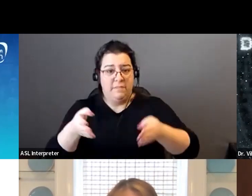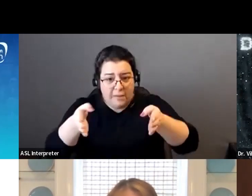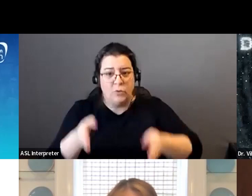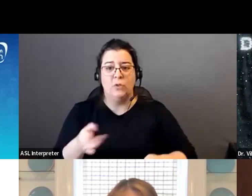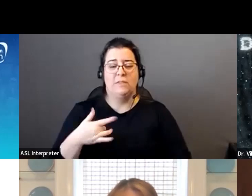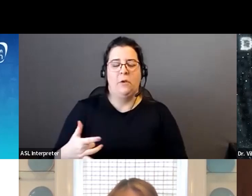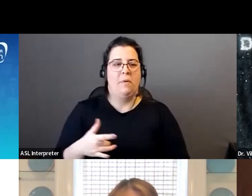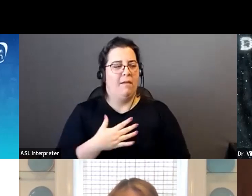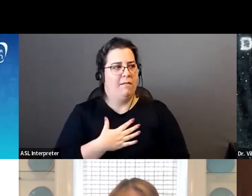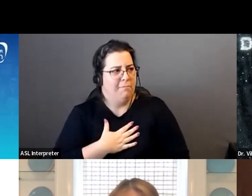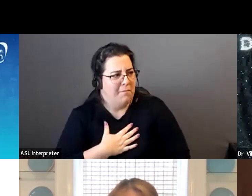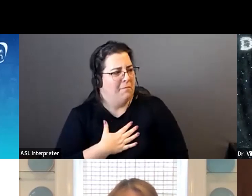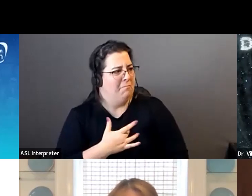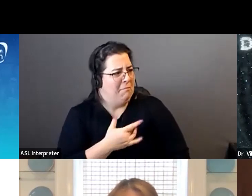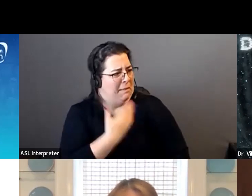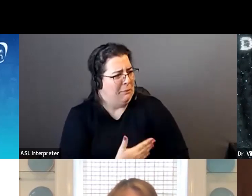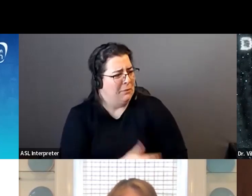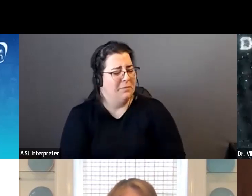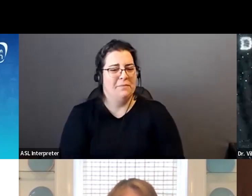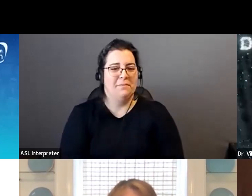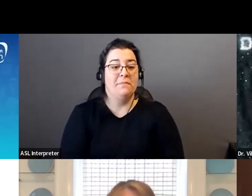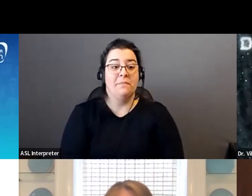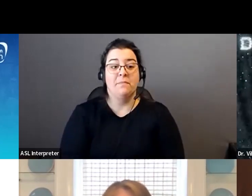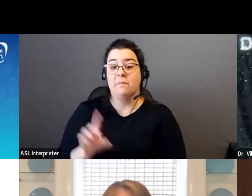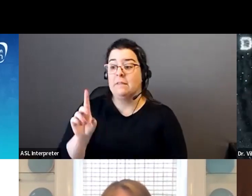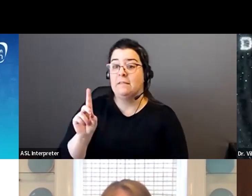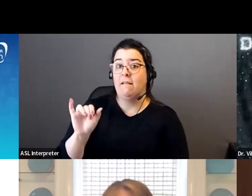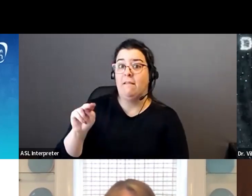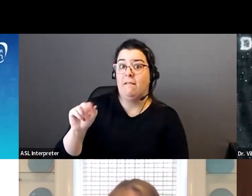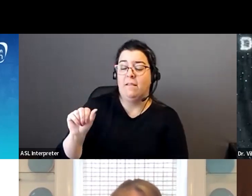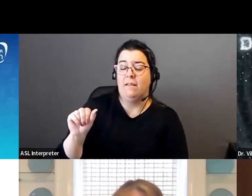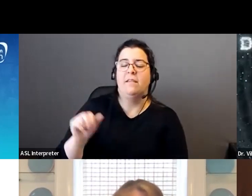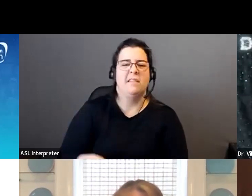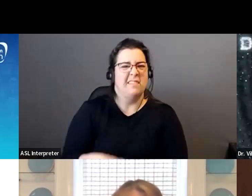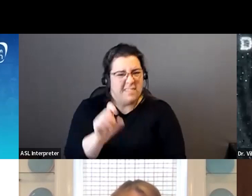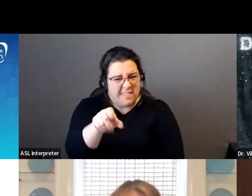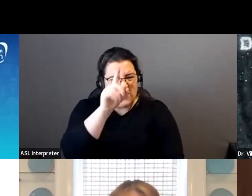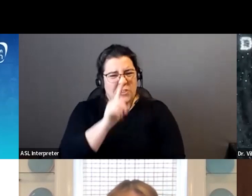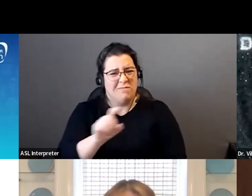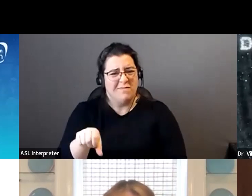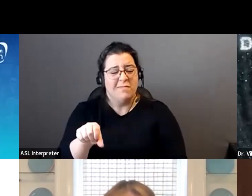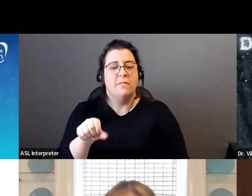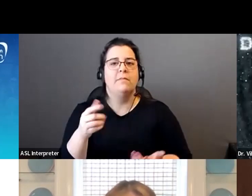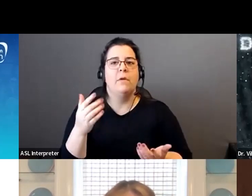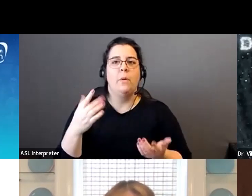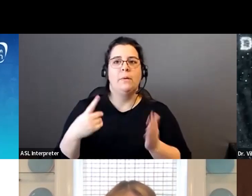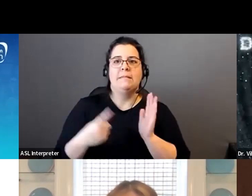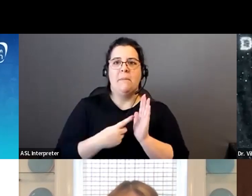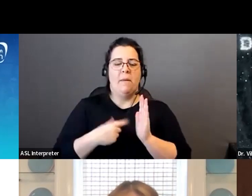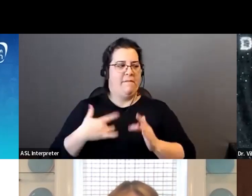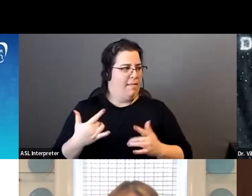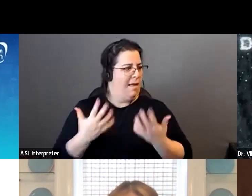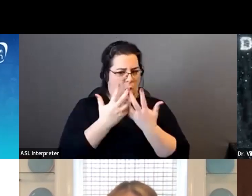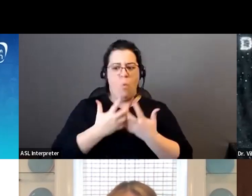much. They go ahead. Oh, I was just going to say, absolutely. Like sometimes you might think that you've got everything and that like,